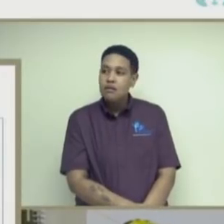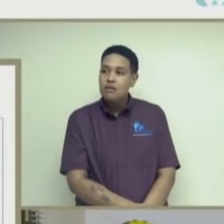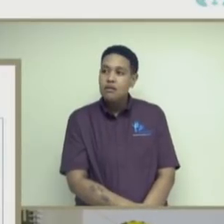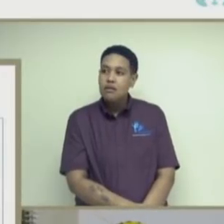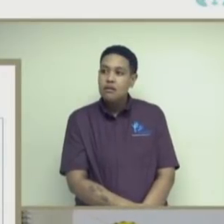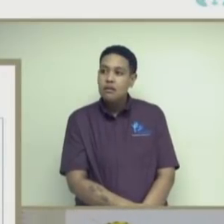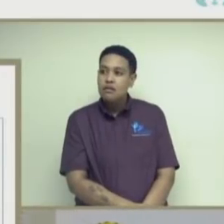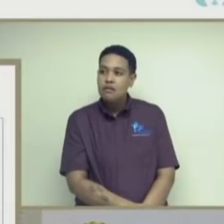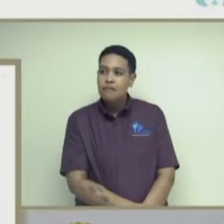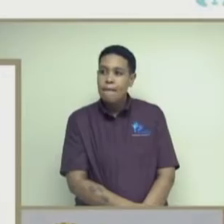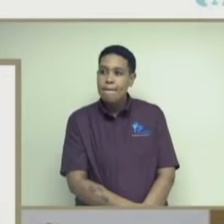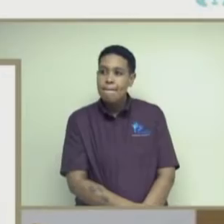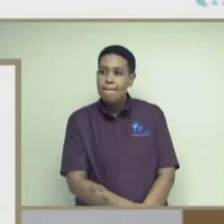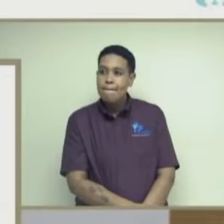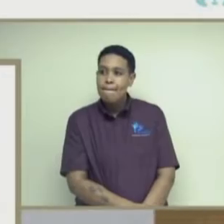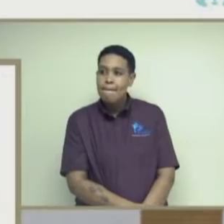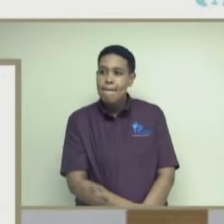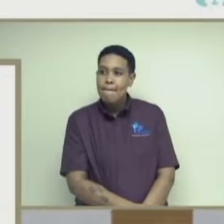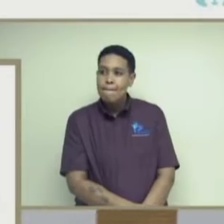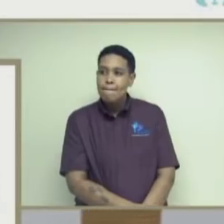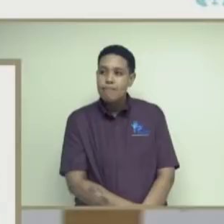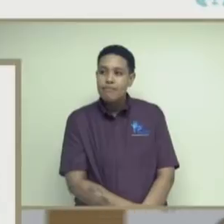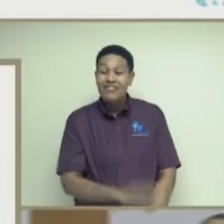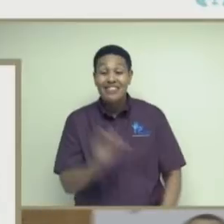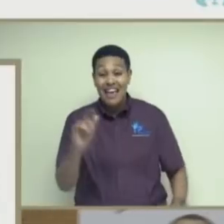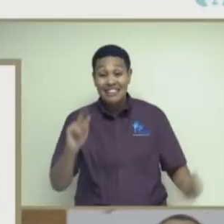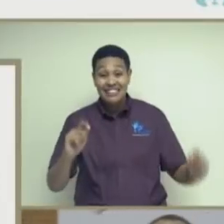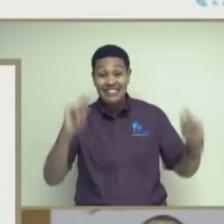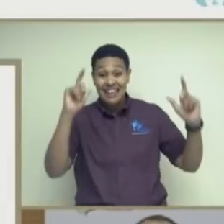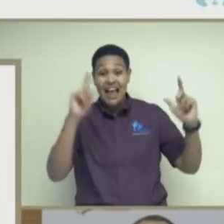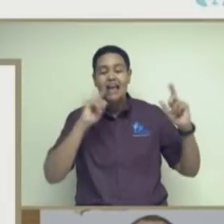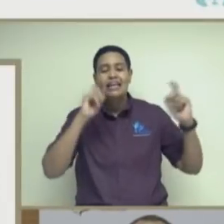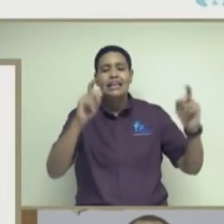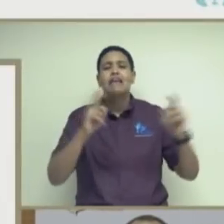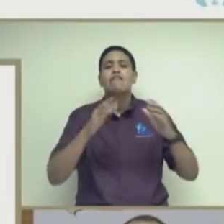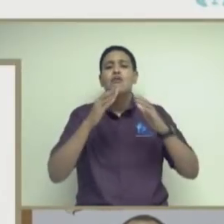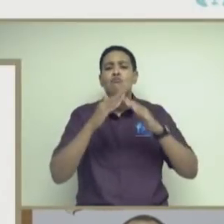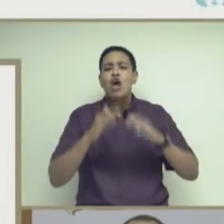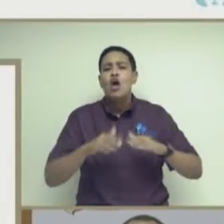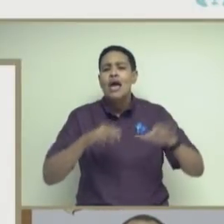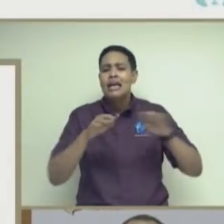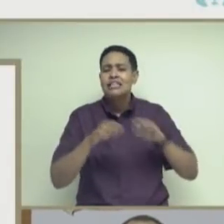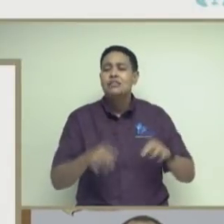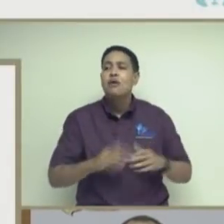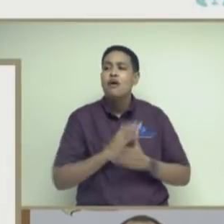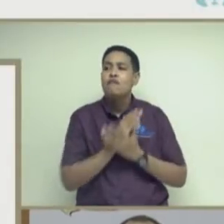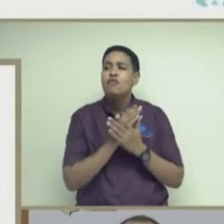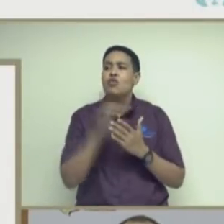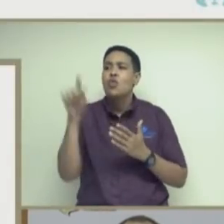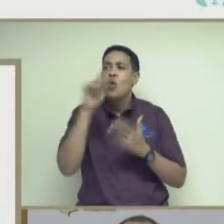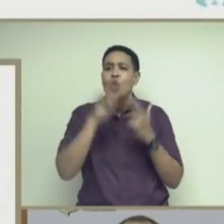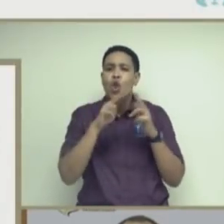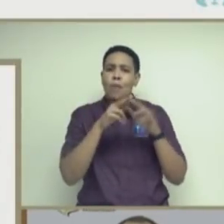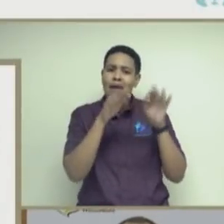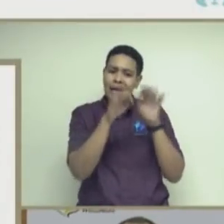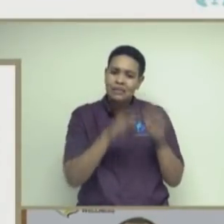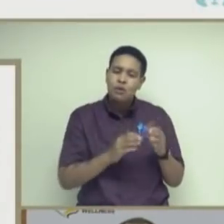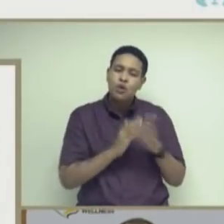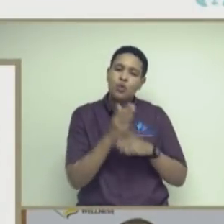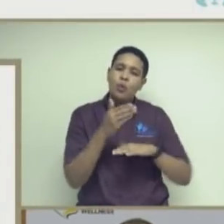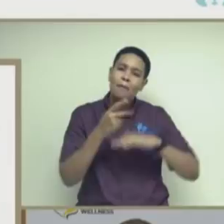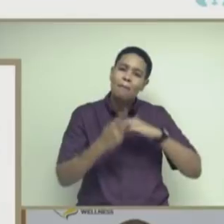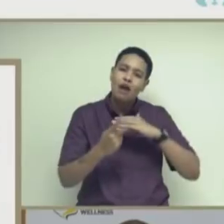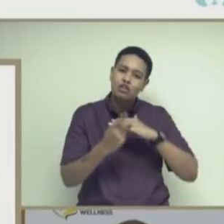Again, that slide, just go back there. That slide gives the breakout of those numbers by